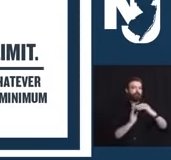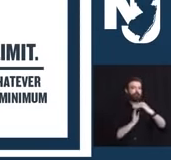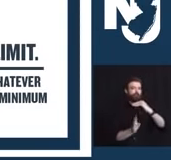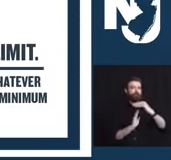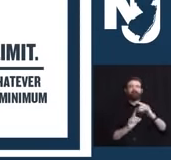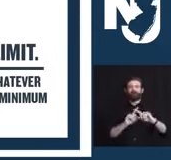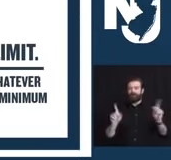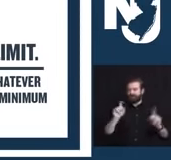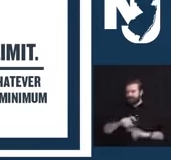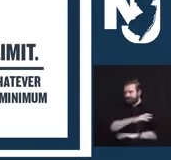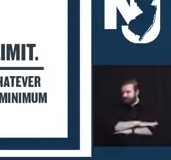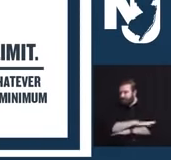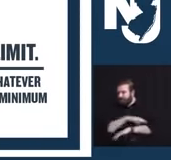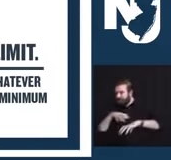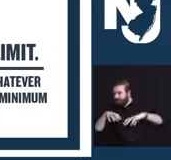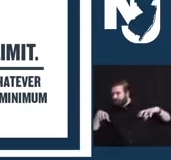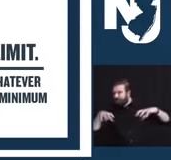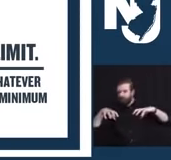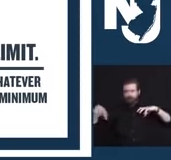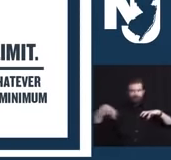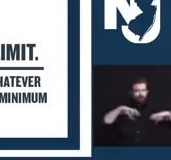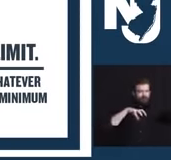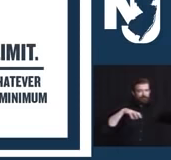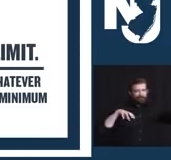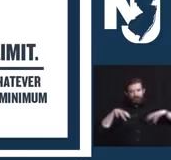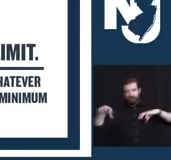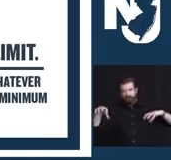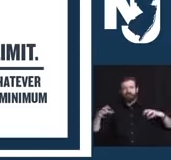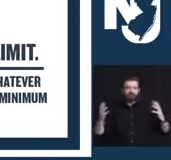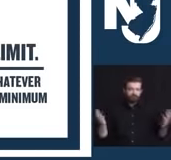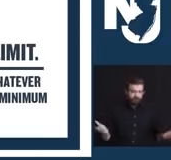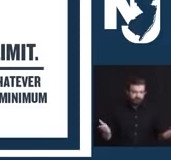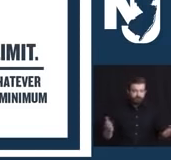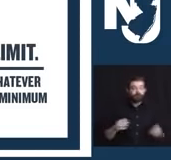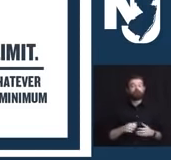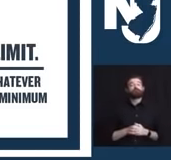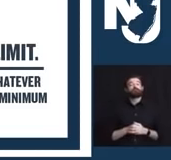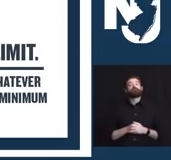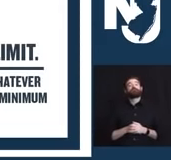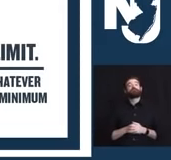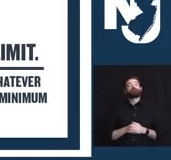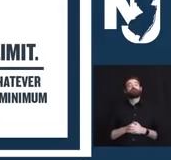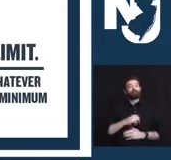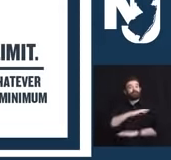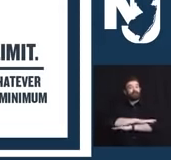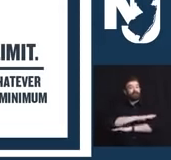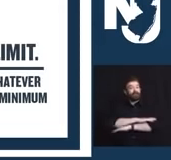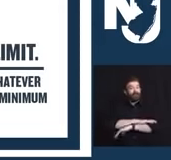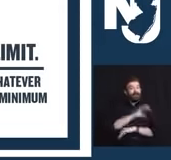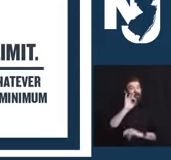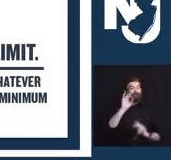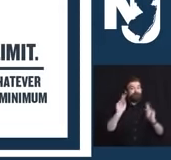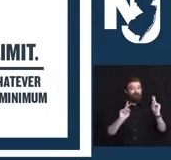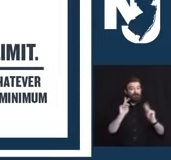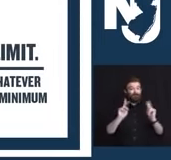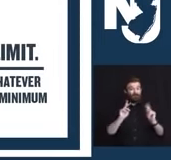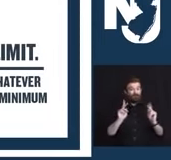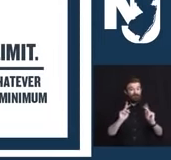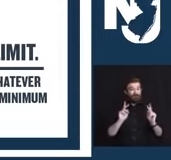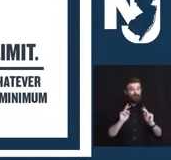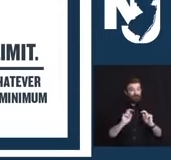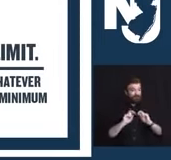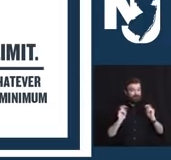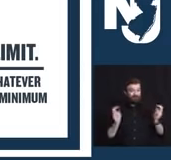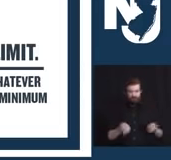removing the prohibition on tables of 8 persons or more, and tables may be spaced closer than 6 feet